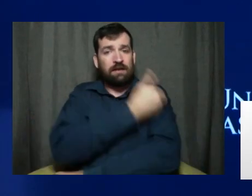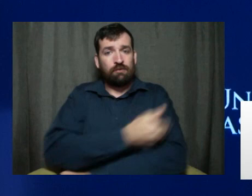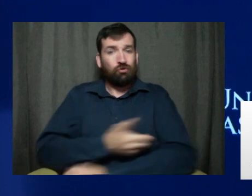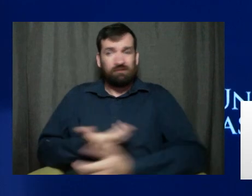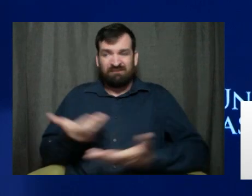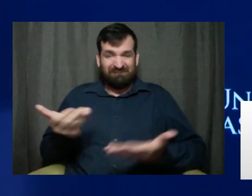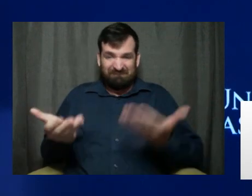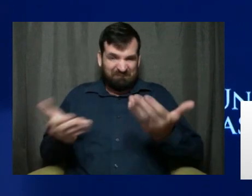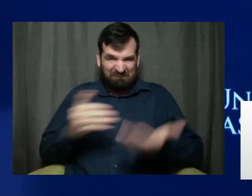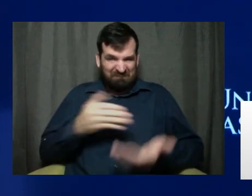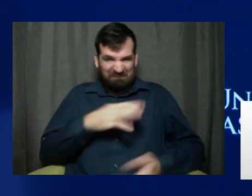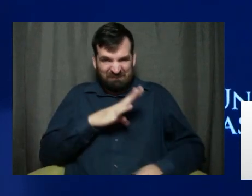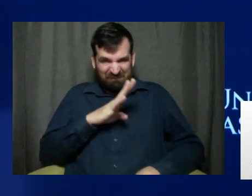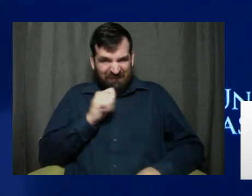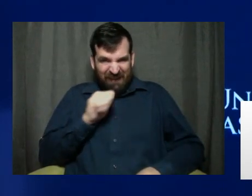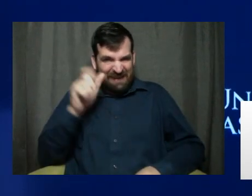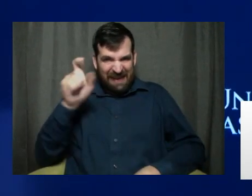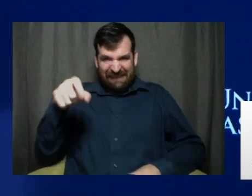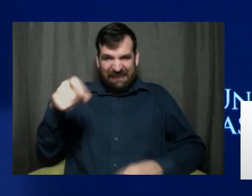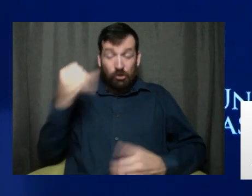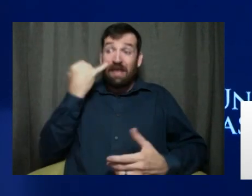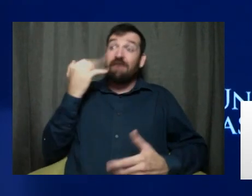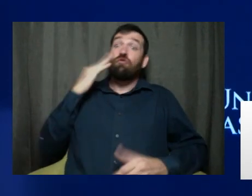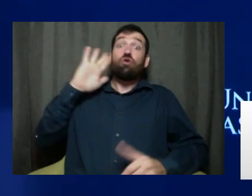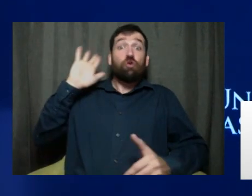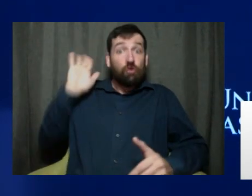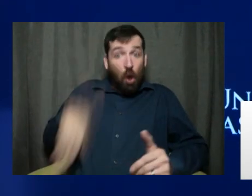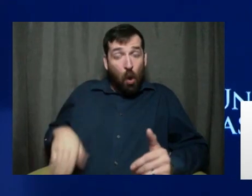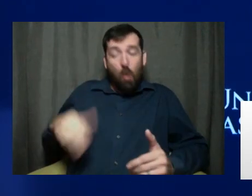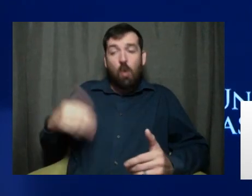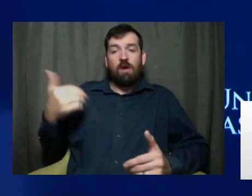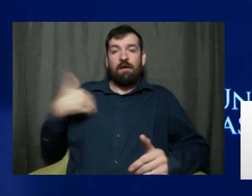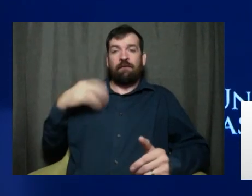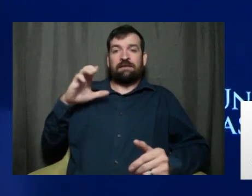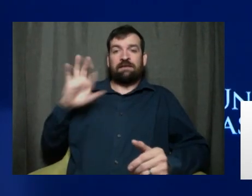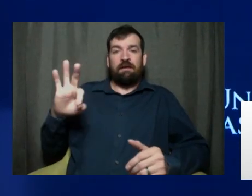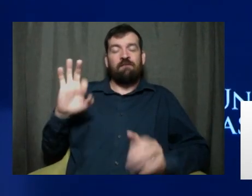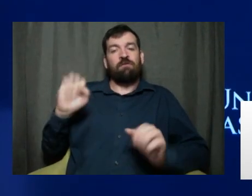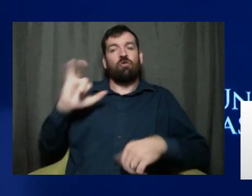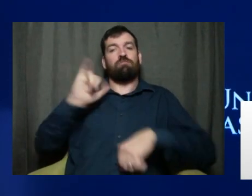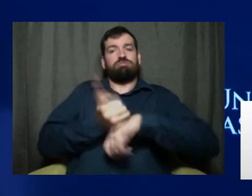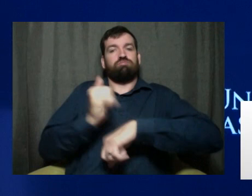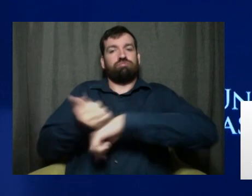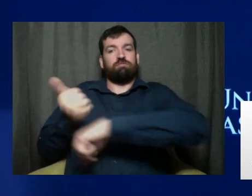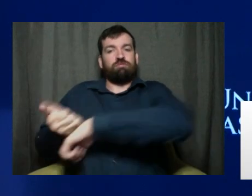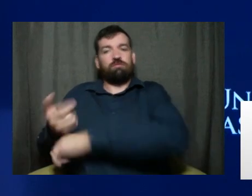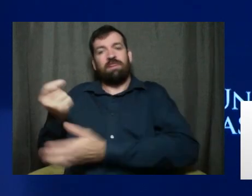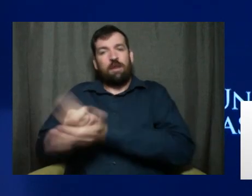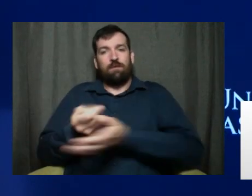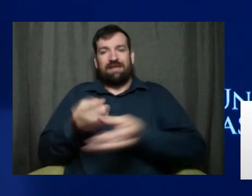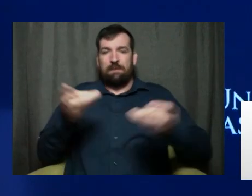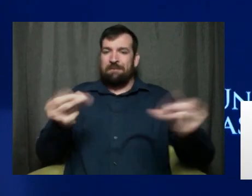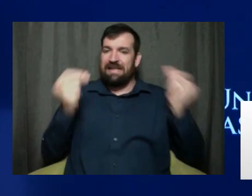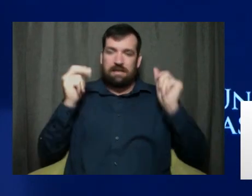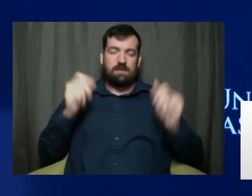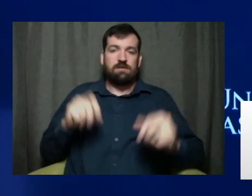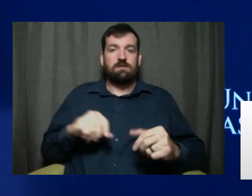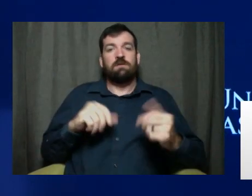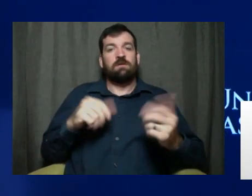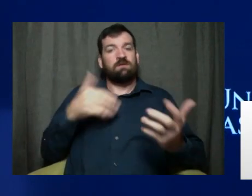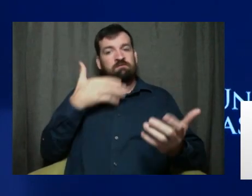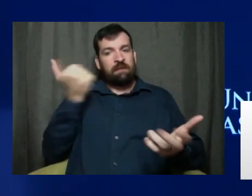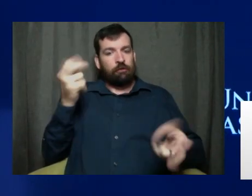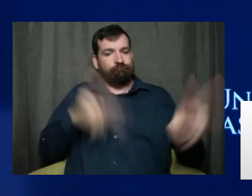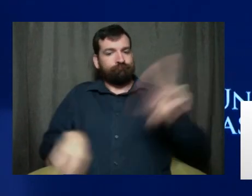needed had we had known she had cystic fibrosis. Could have implemented a lot of those therapies right off the bat and then made better understanding of